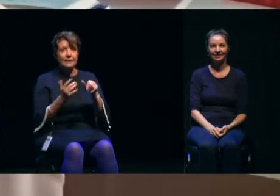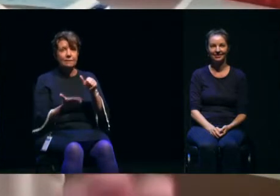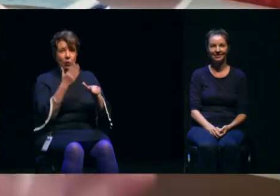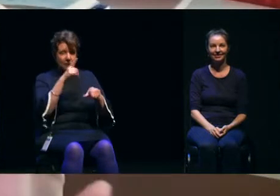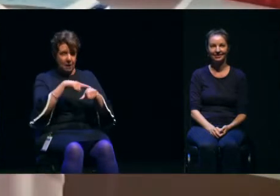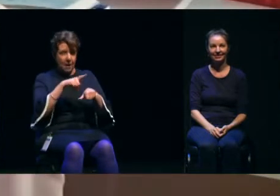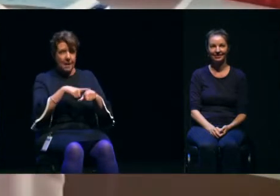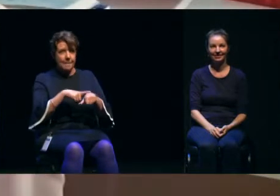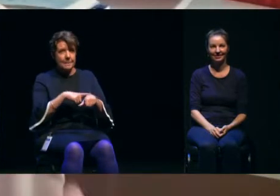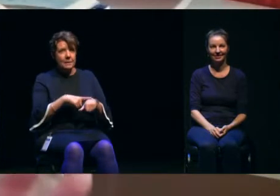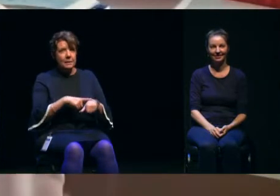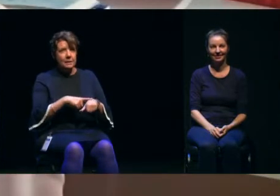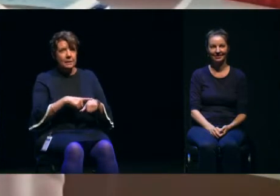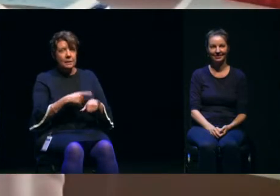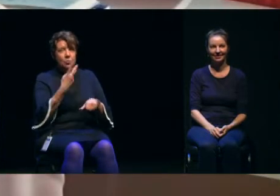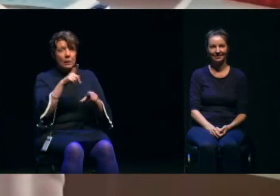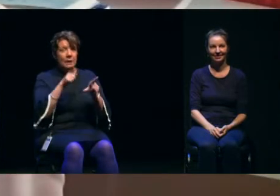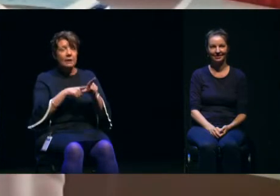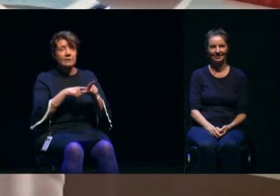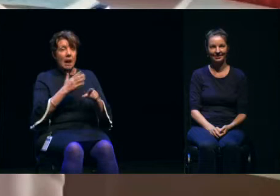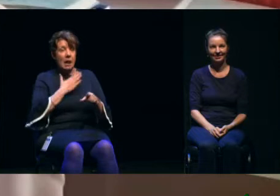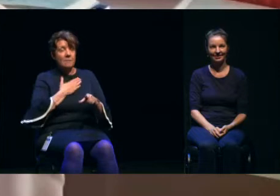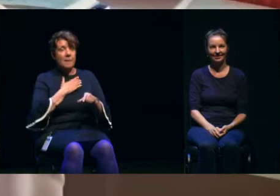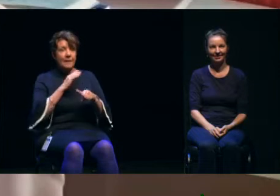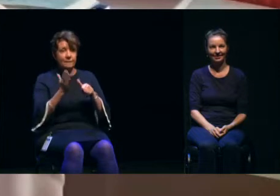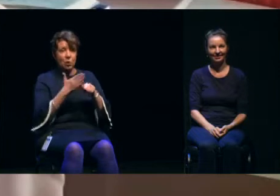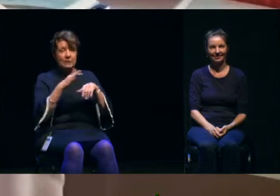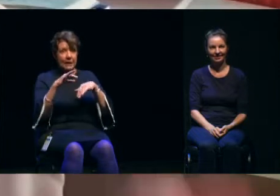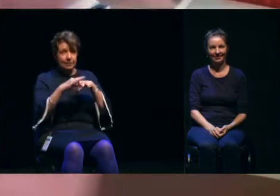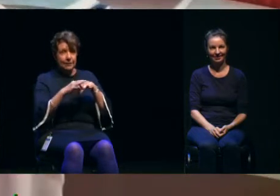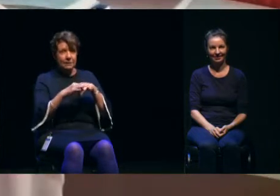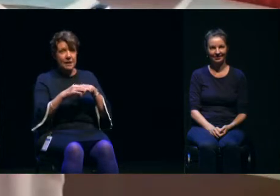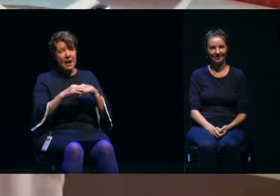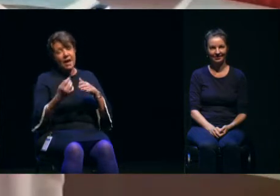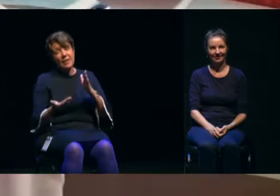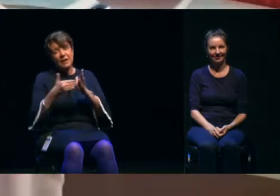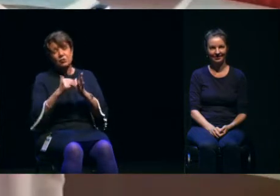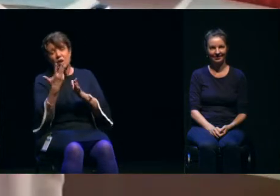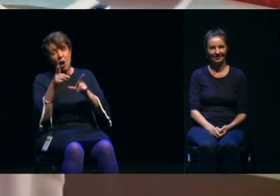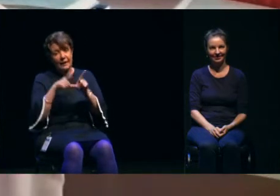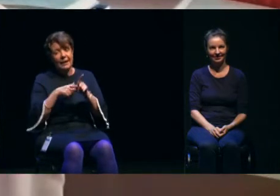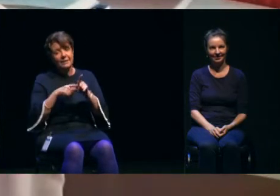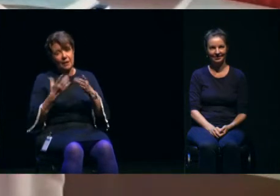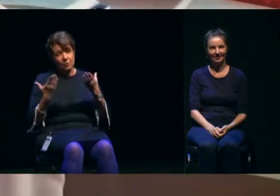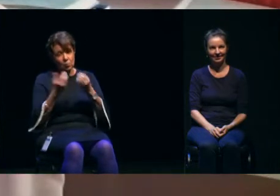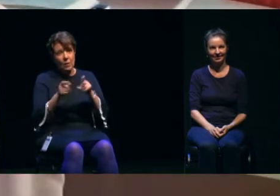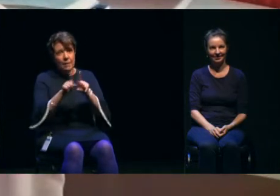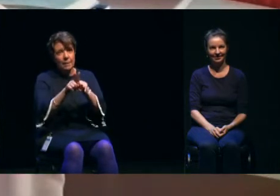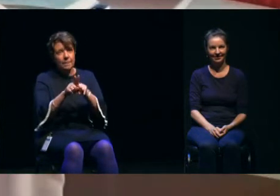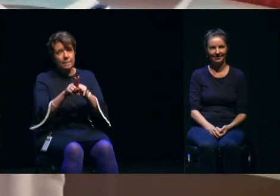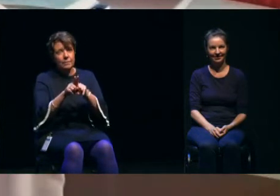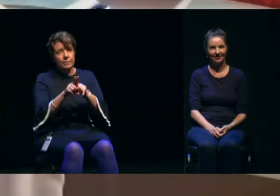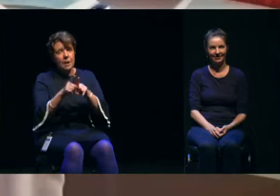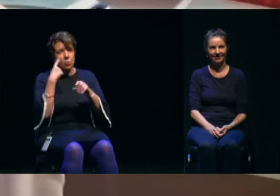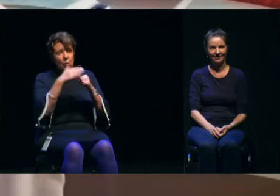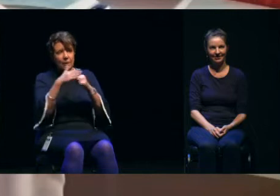case, 20 years, I loved my first husband. And then the 9 more years that I stayed with him, I was trying to fix